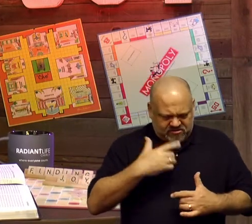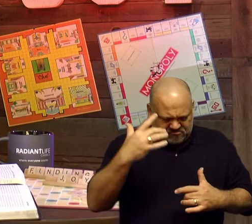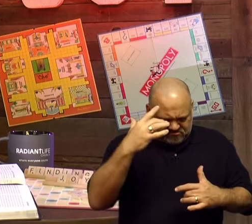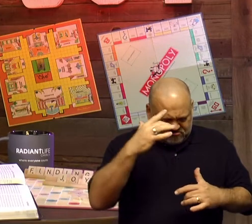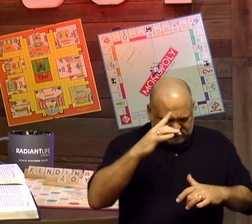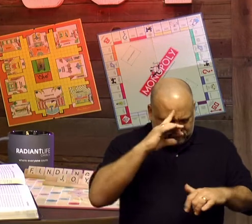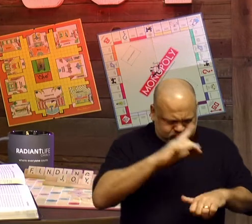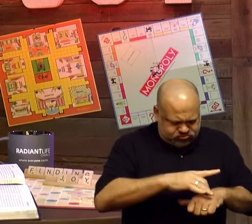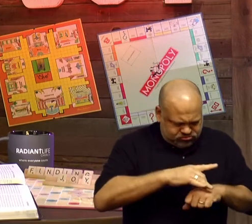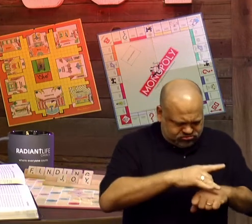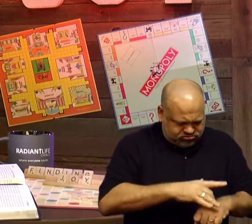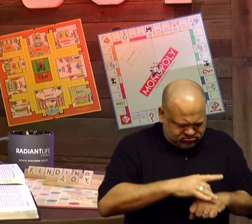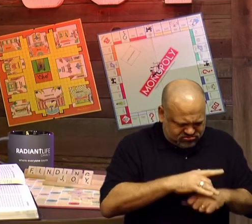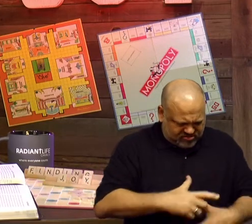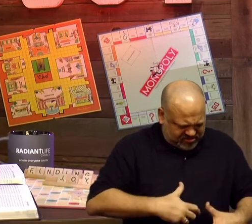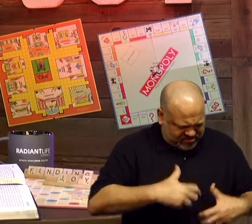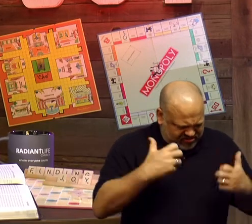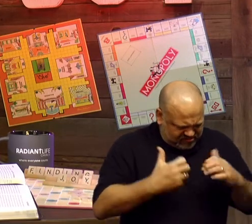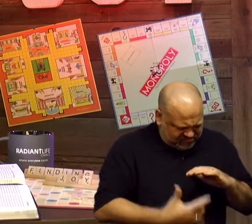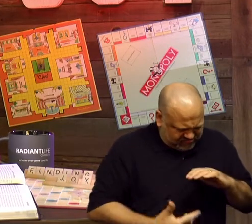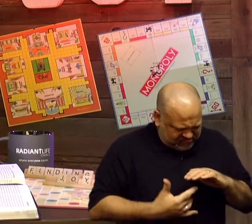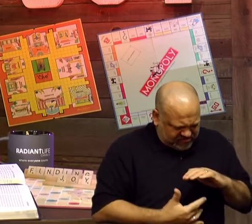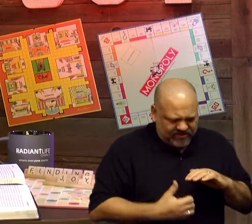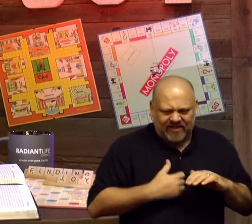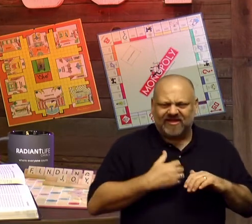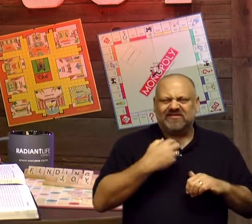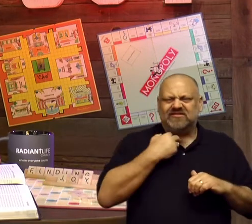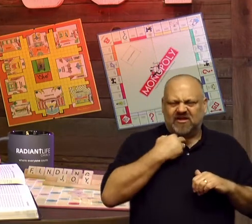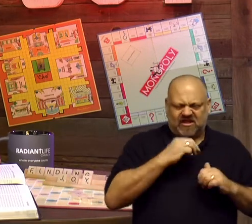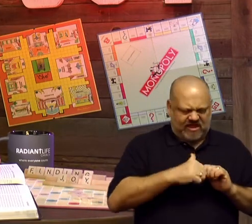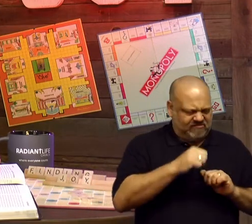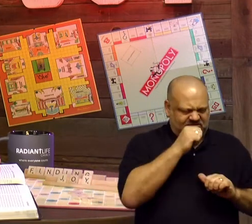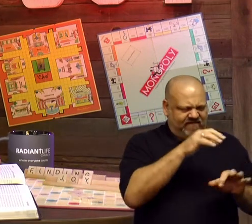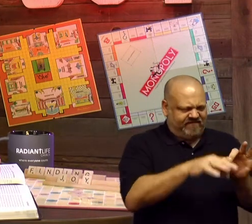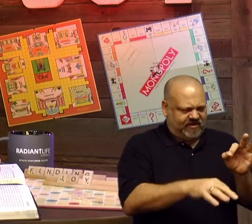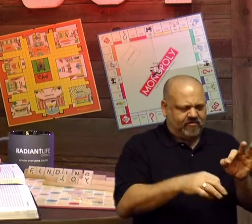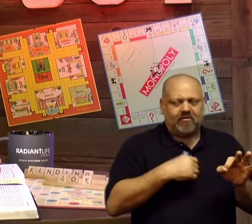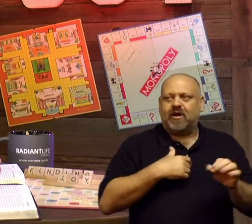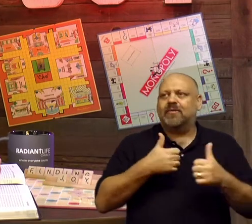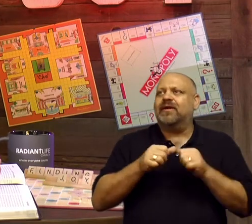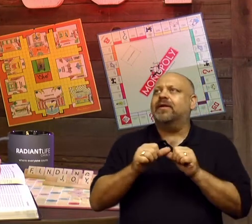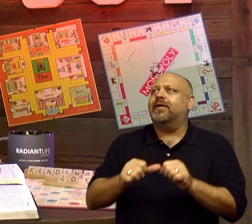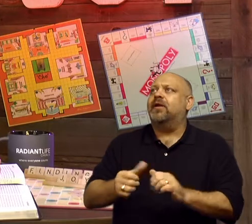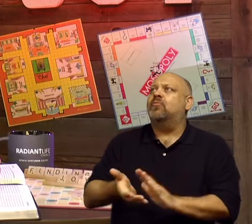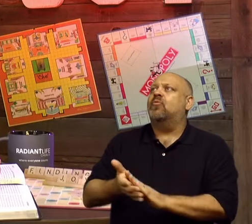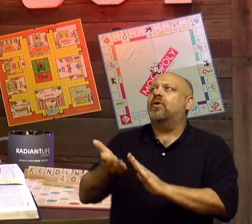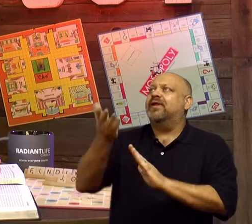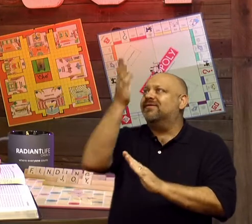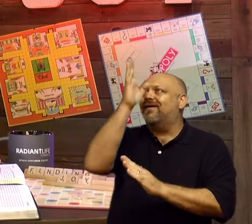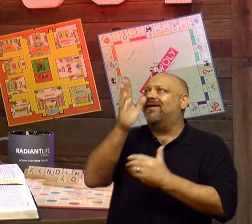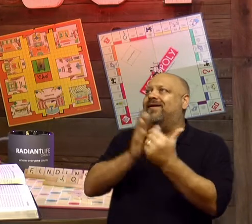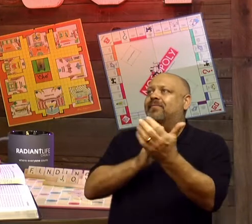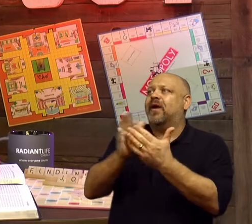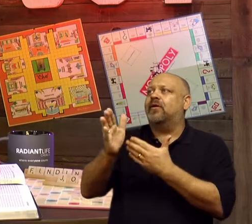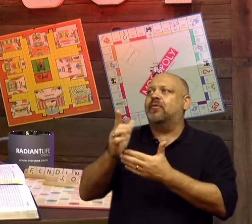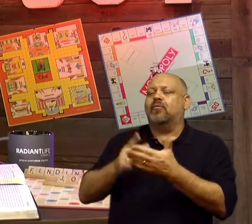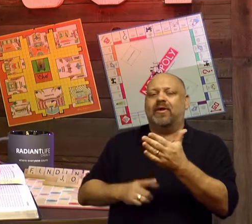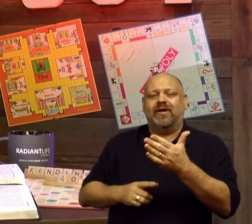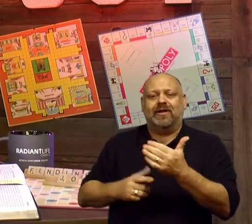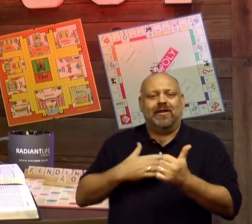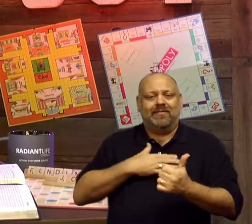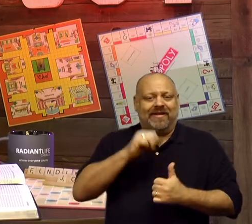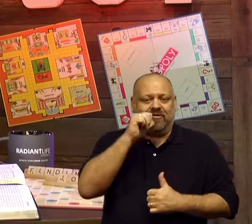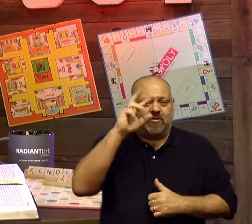anger and be stuck in how unfair it was, or was I going to still praise God no matter